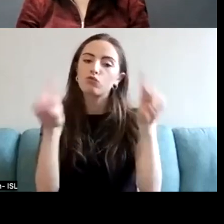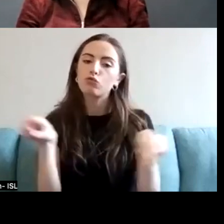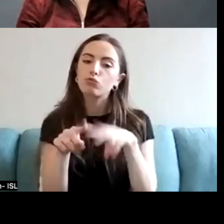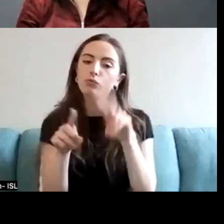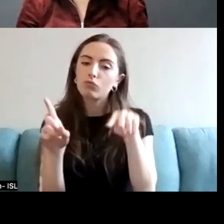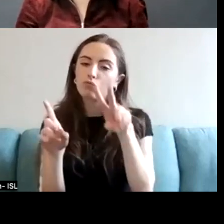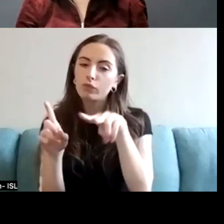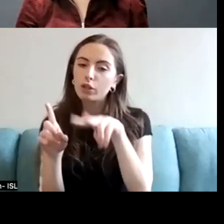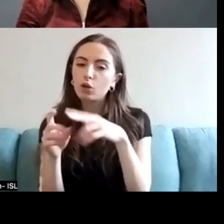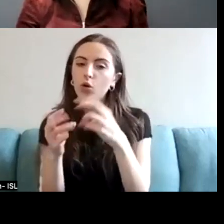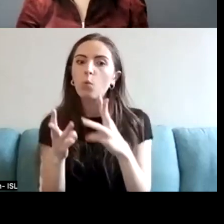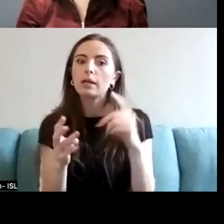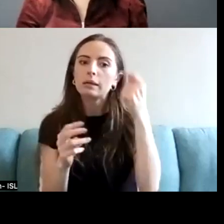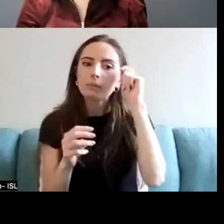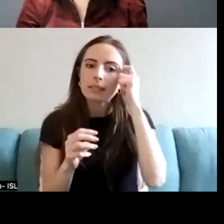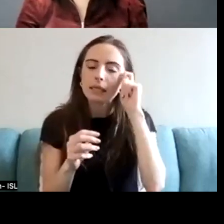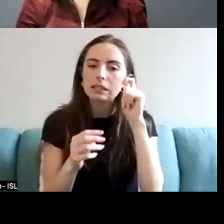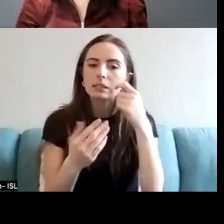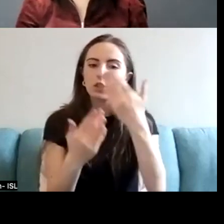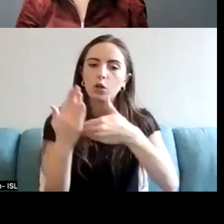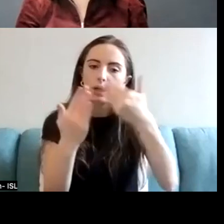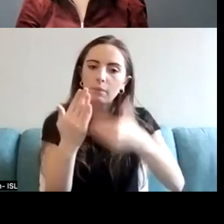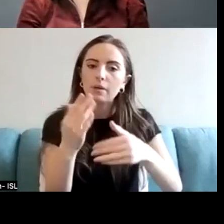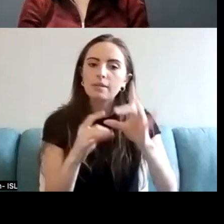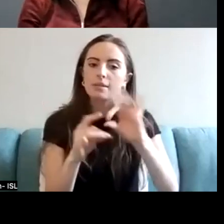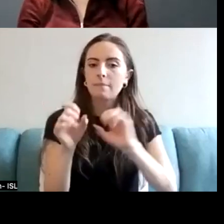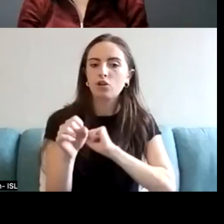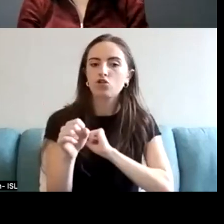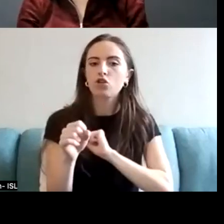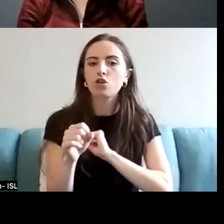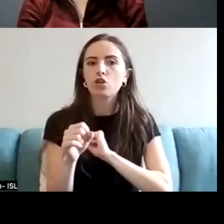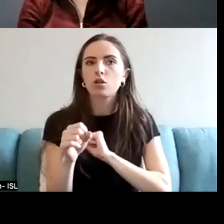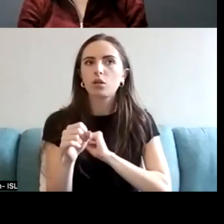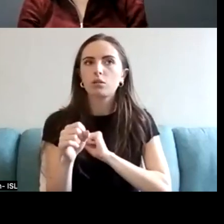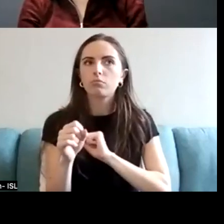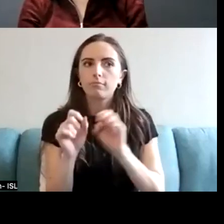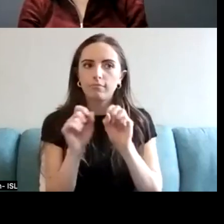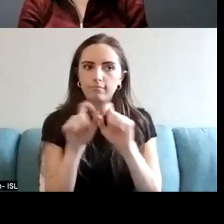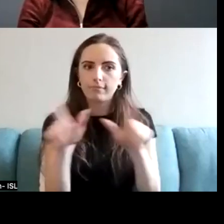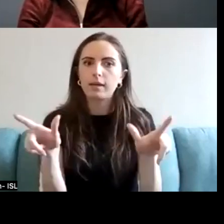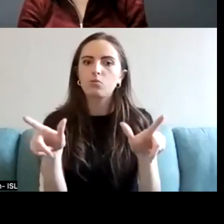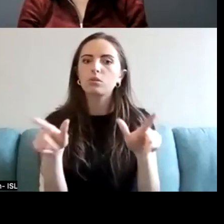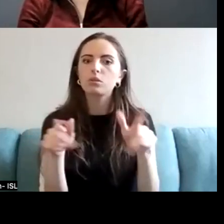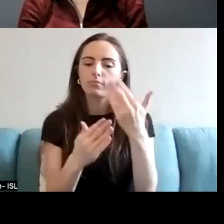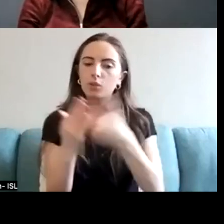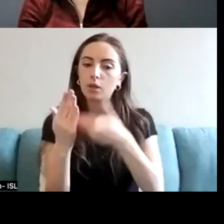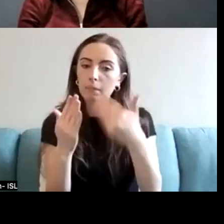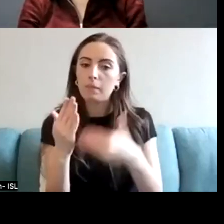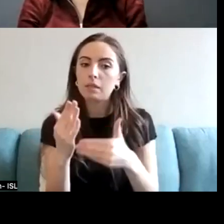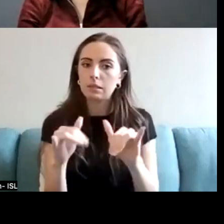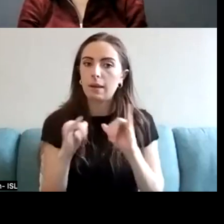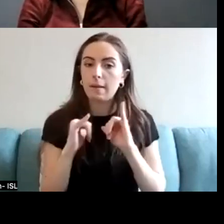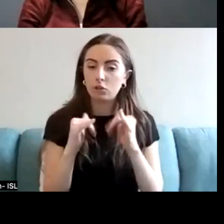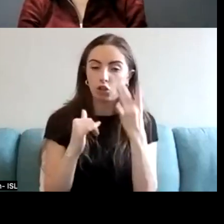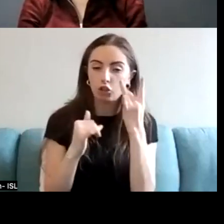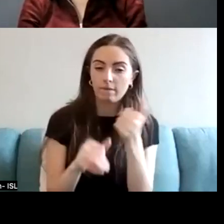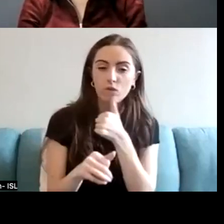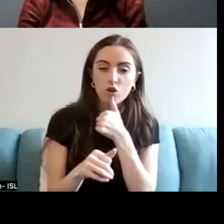test documents, to make sure that when they are putting documents out there that they'll be able to check them before they do